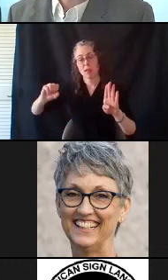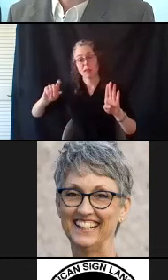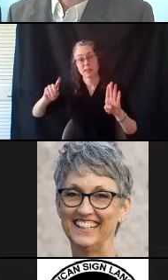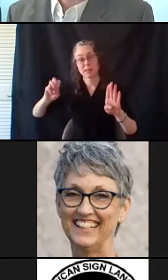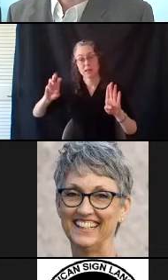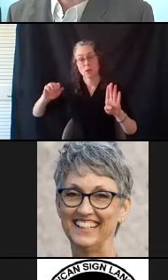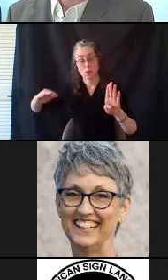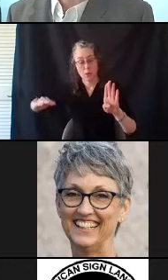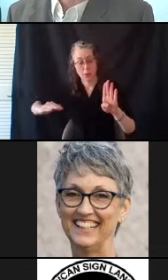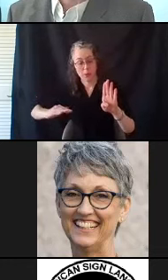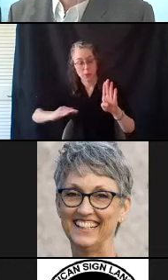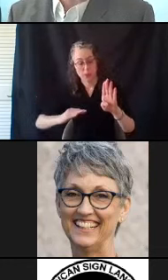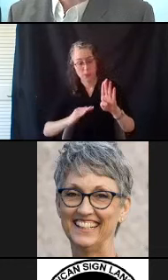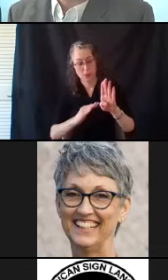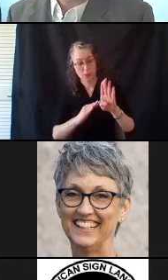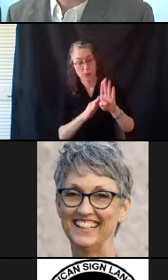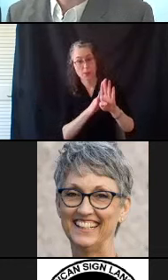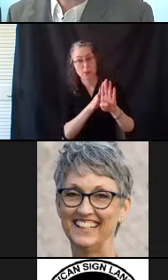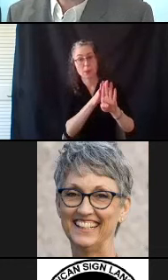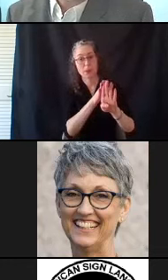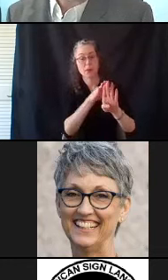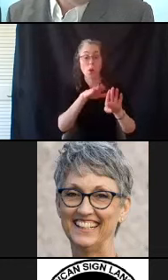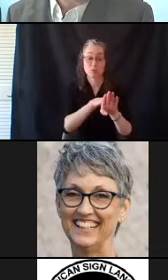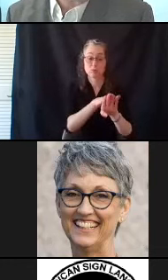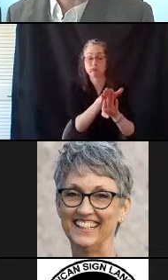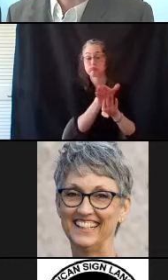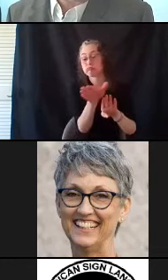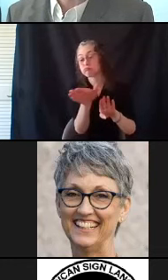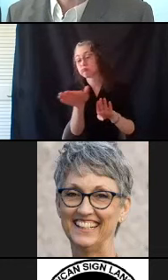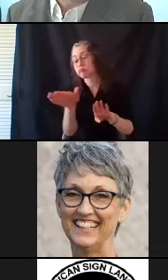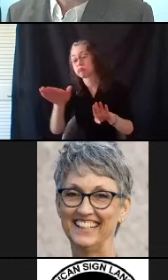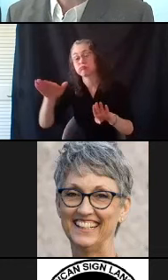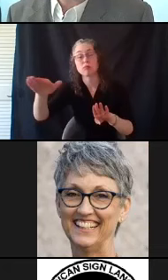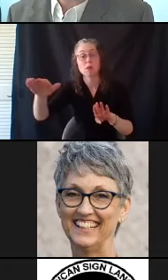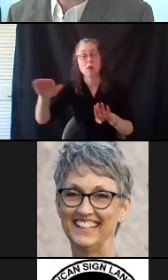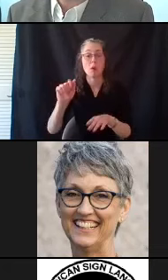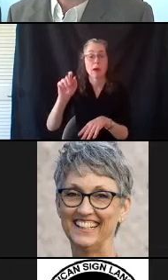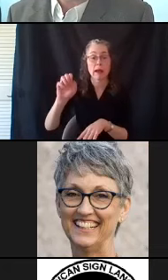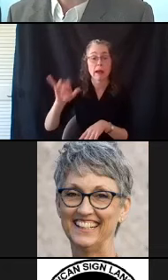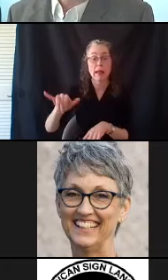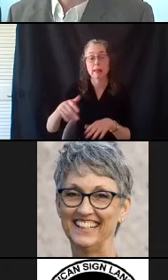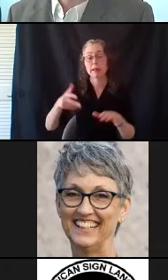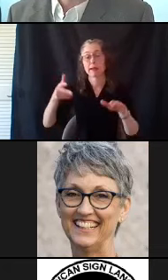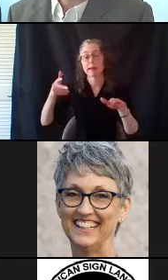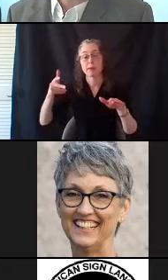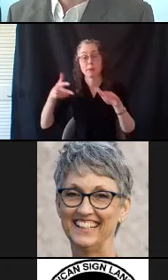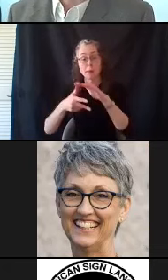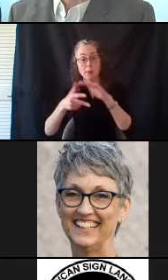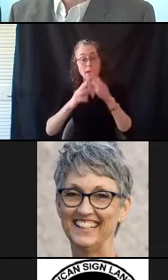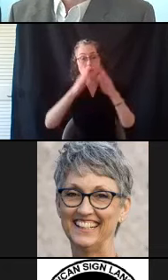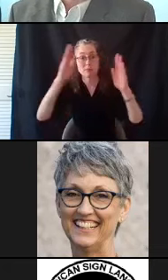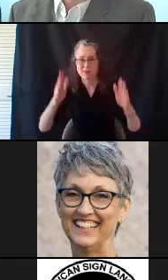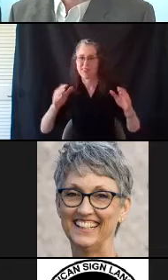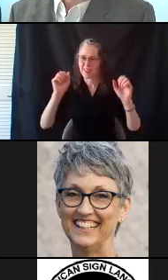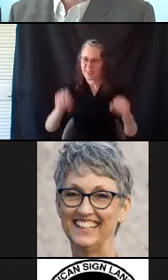driveway, from the driveway to the porch, or an alley or attached garage may provide access. And here's